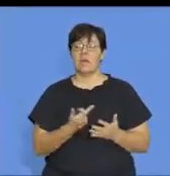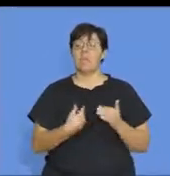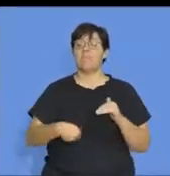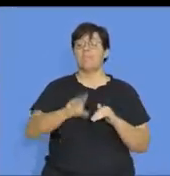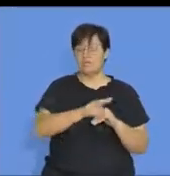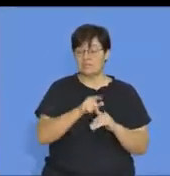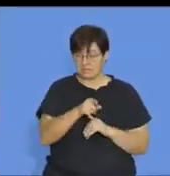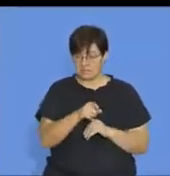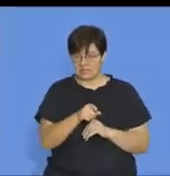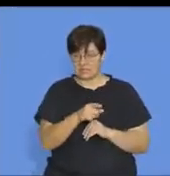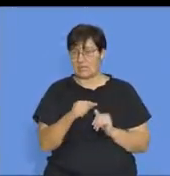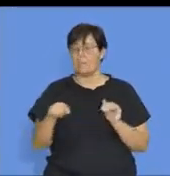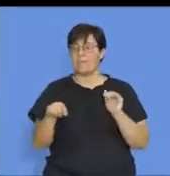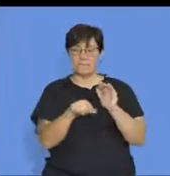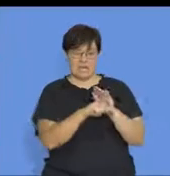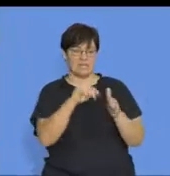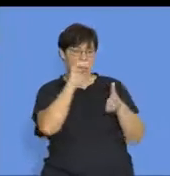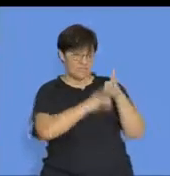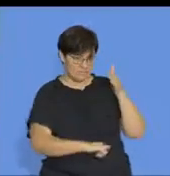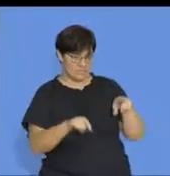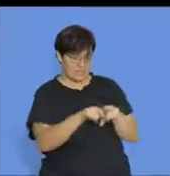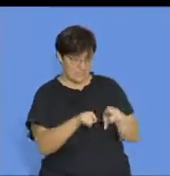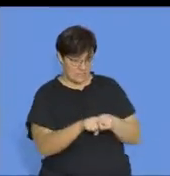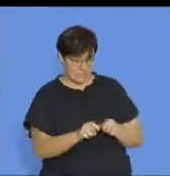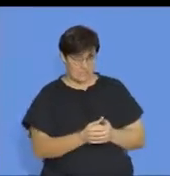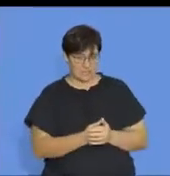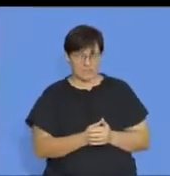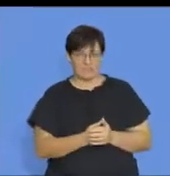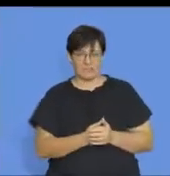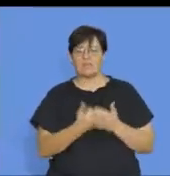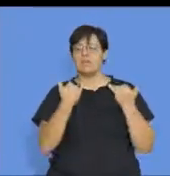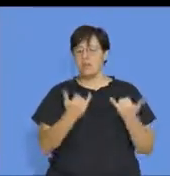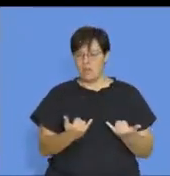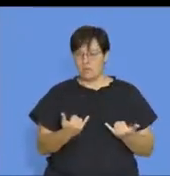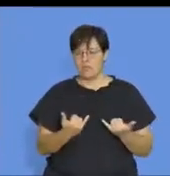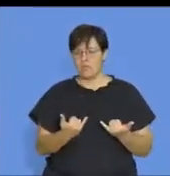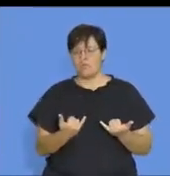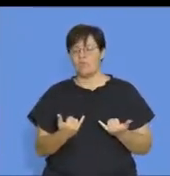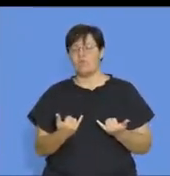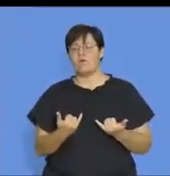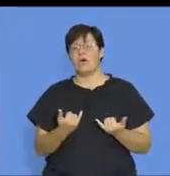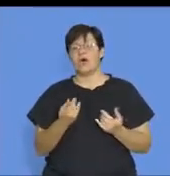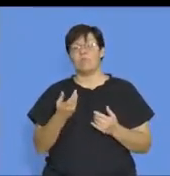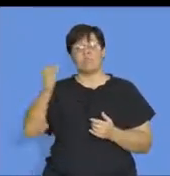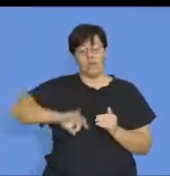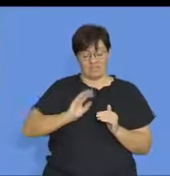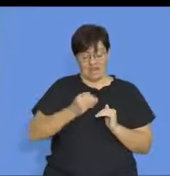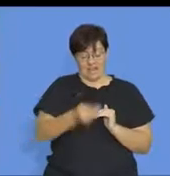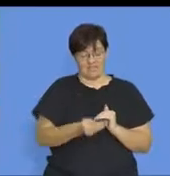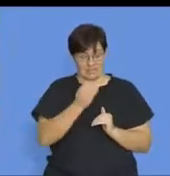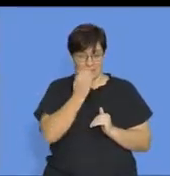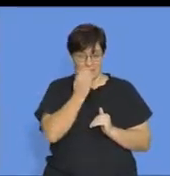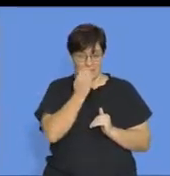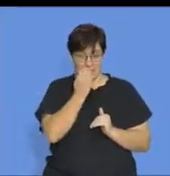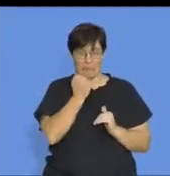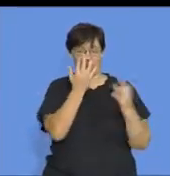bonus, obviously we're gonna minus the bonus as well. That would now give us our remaining profit. So let's